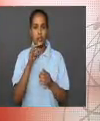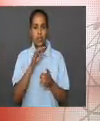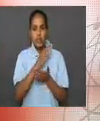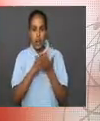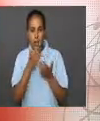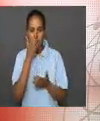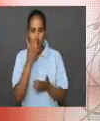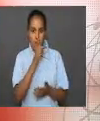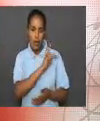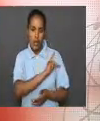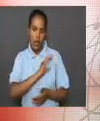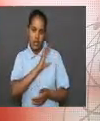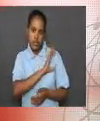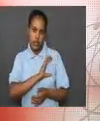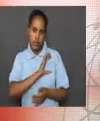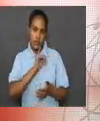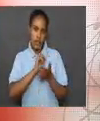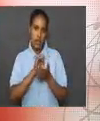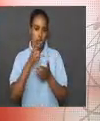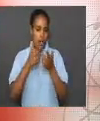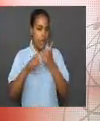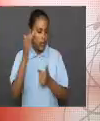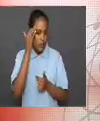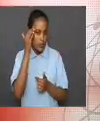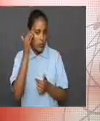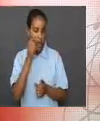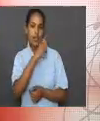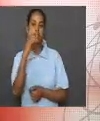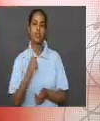common characteristics that come to mind?